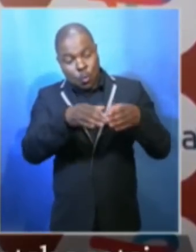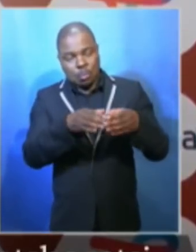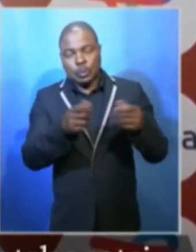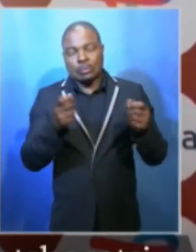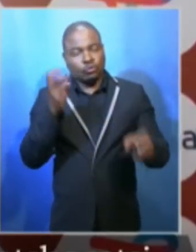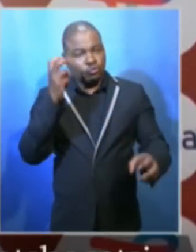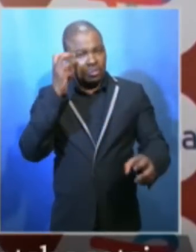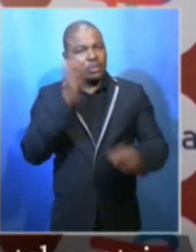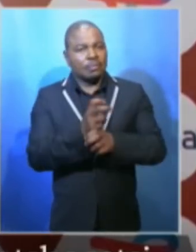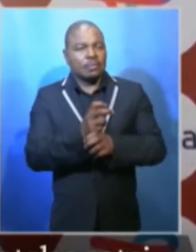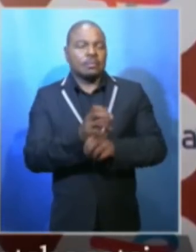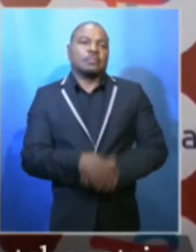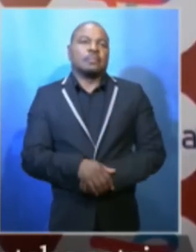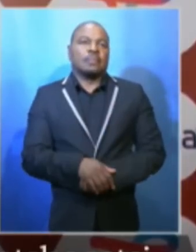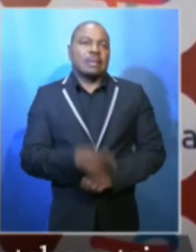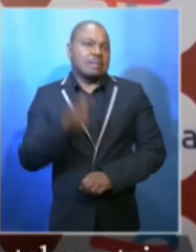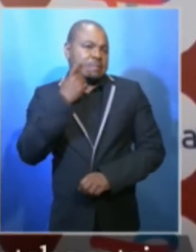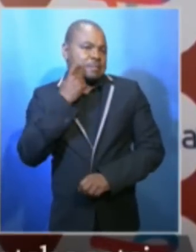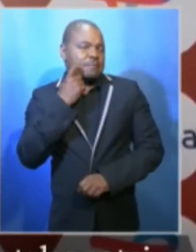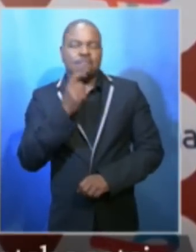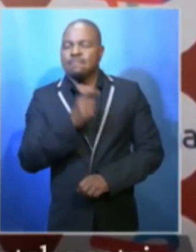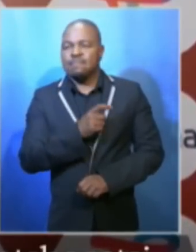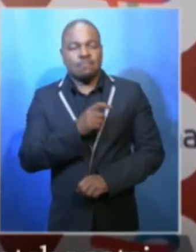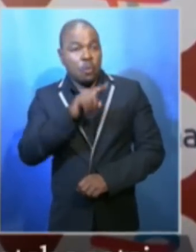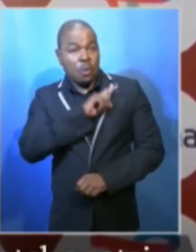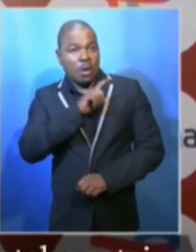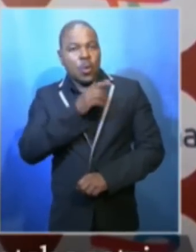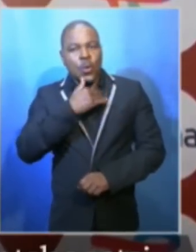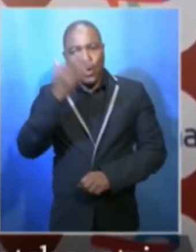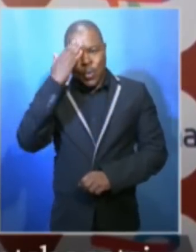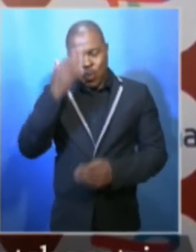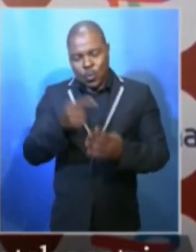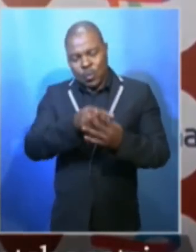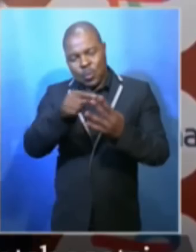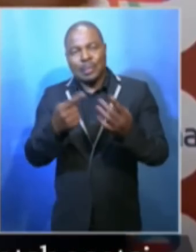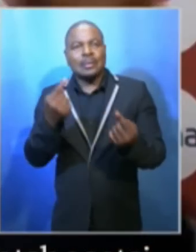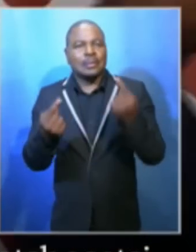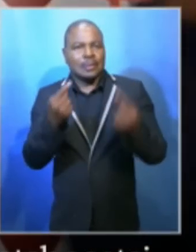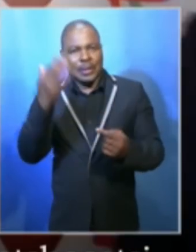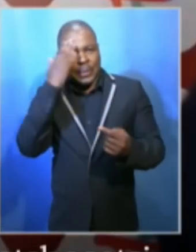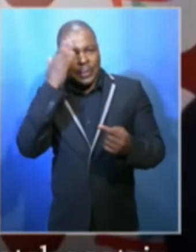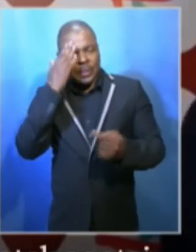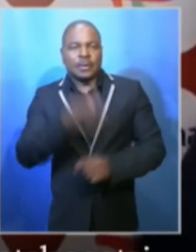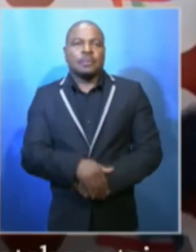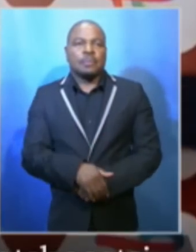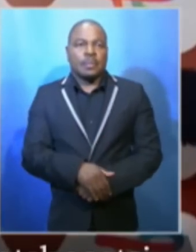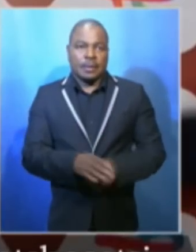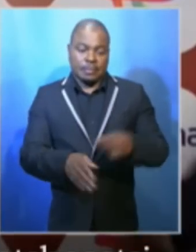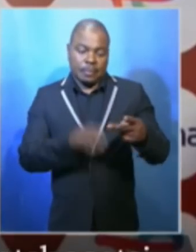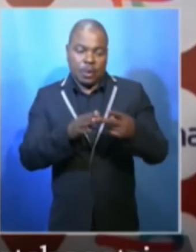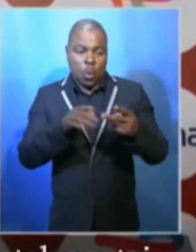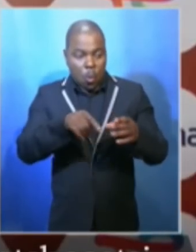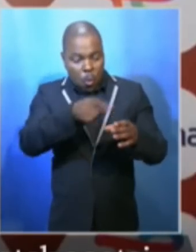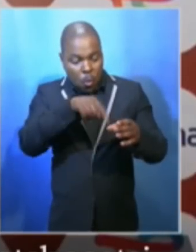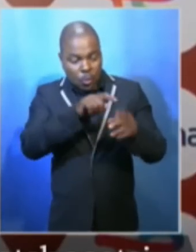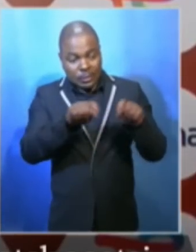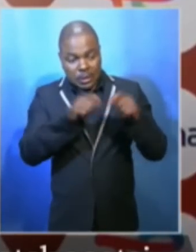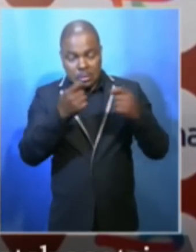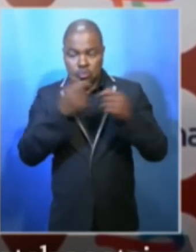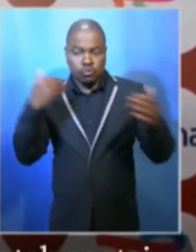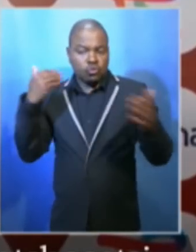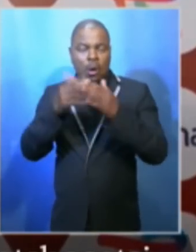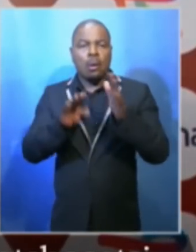and for the fact that we know each other, and also all teams have improved. So for us,